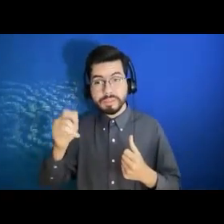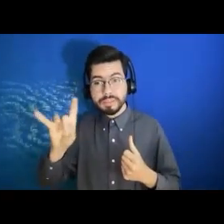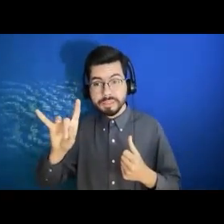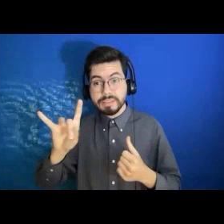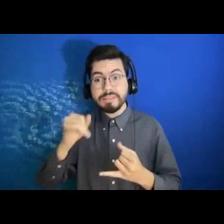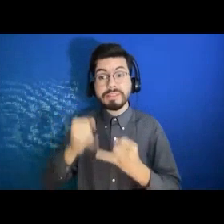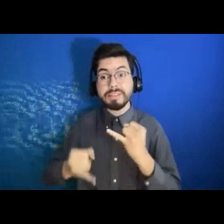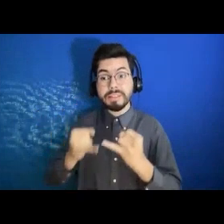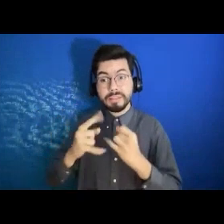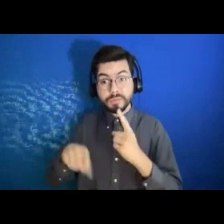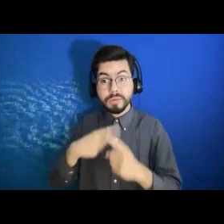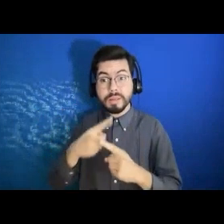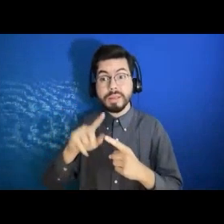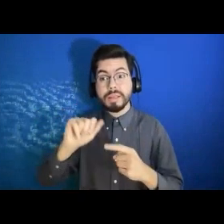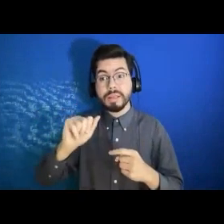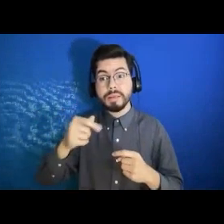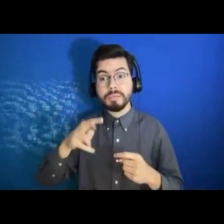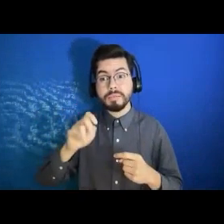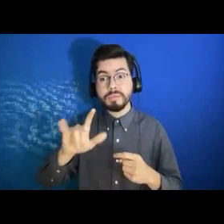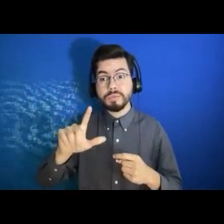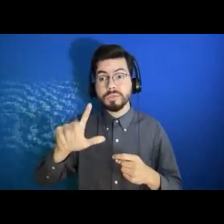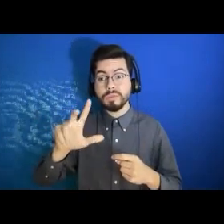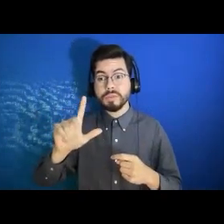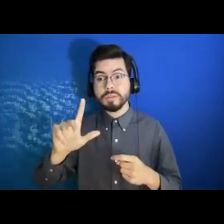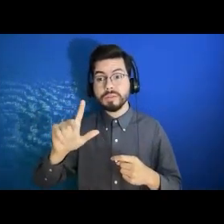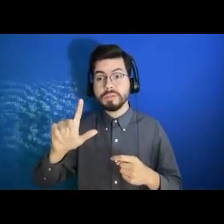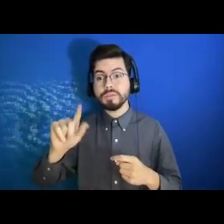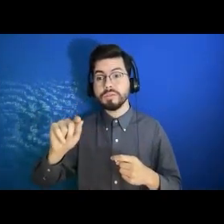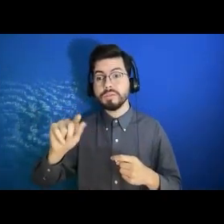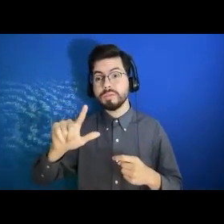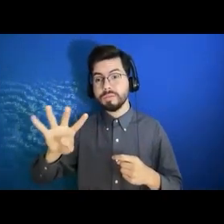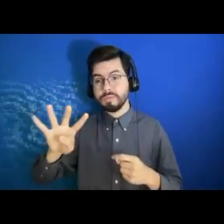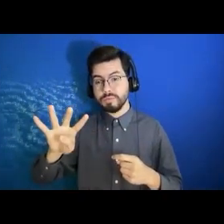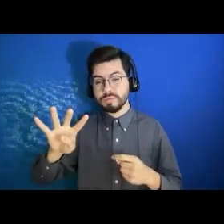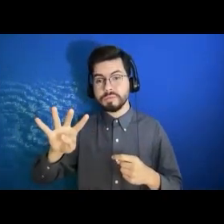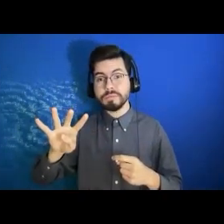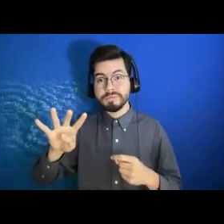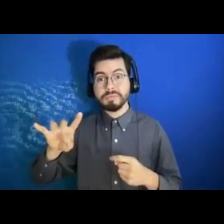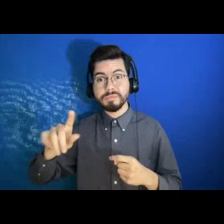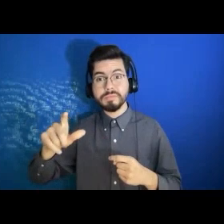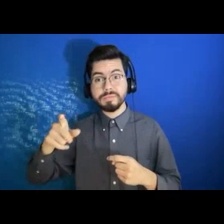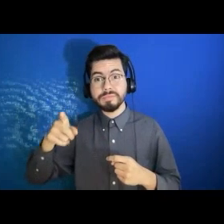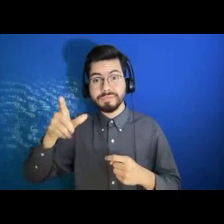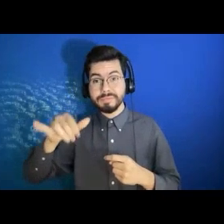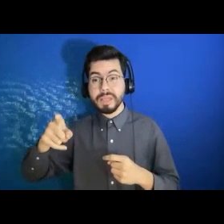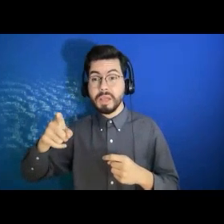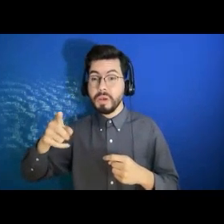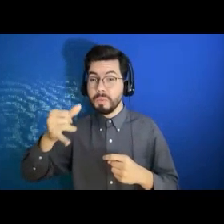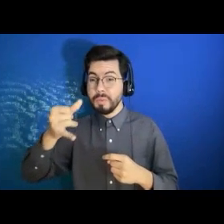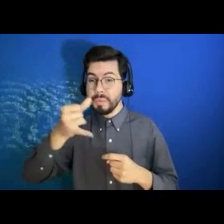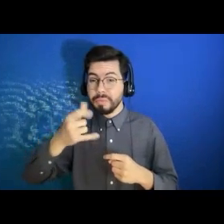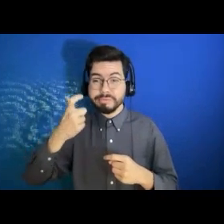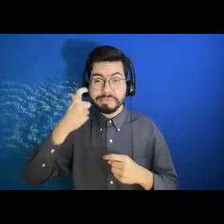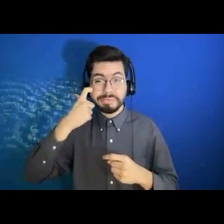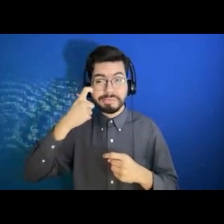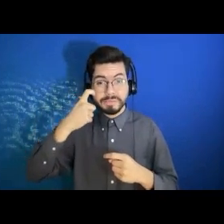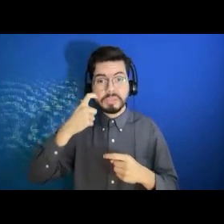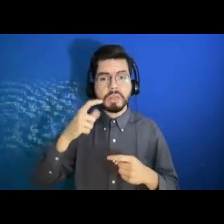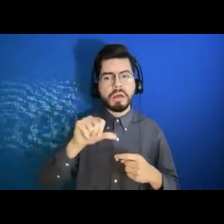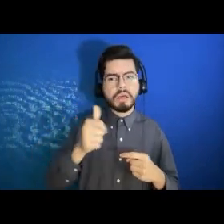3rd, 2024. This one has dwarfed both of these two combined, this most recent active